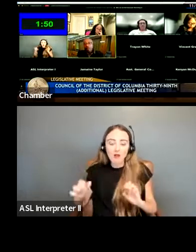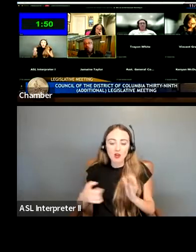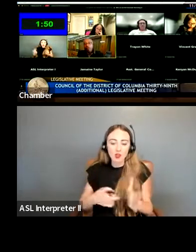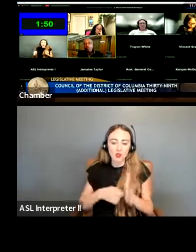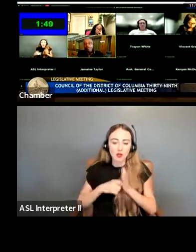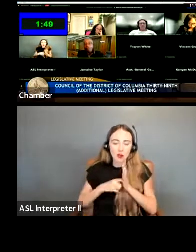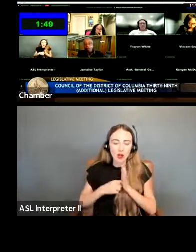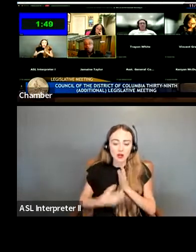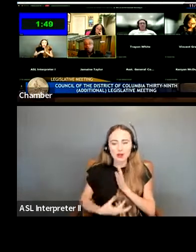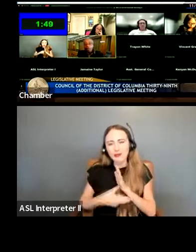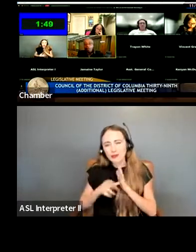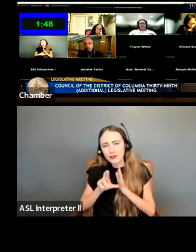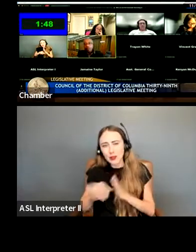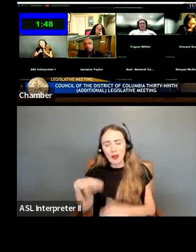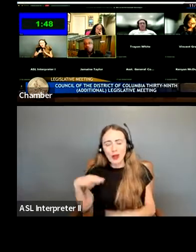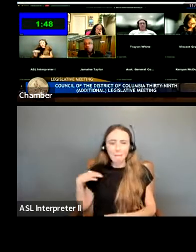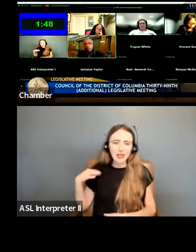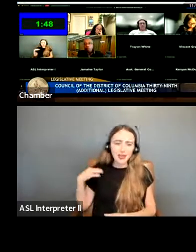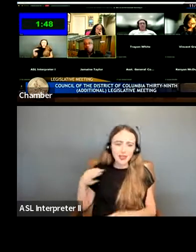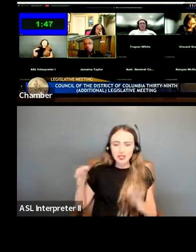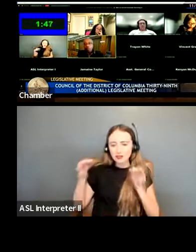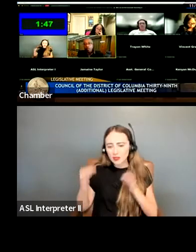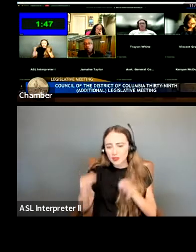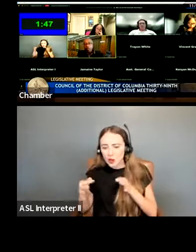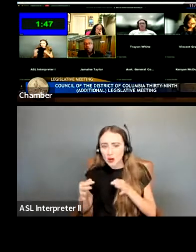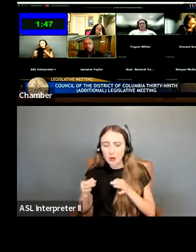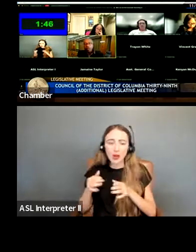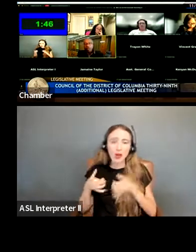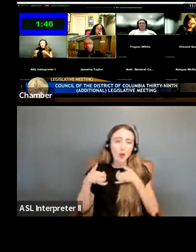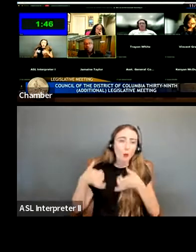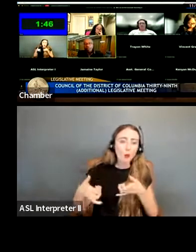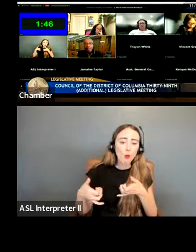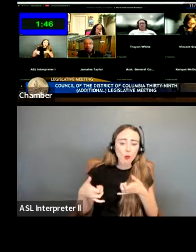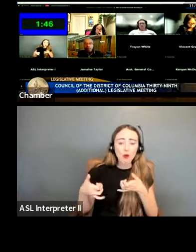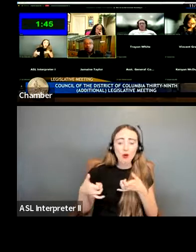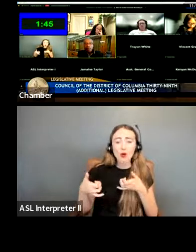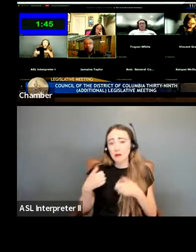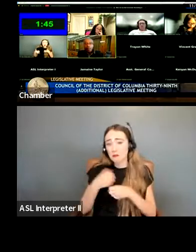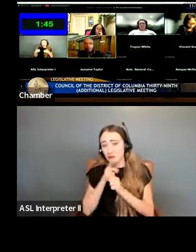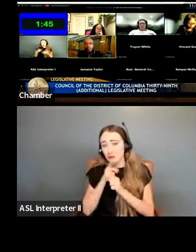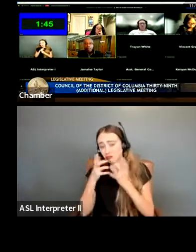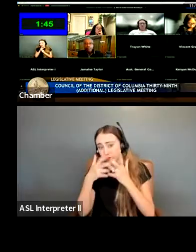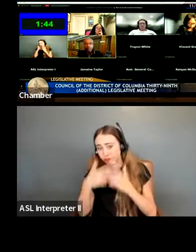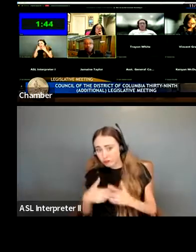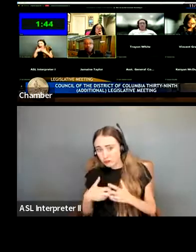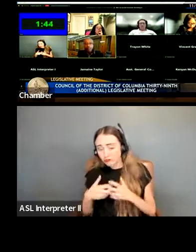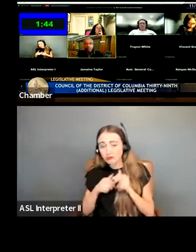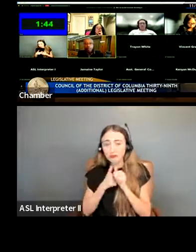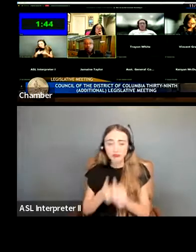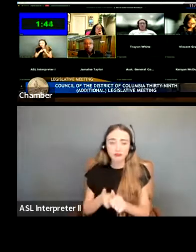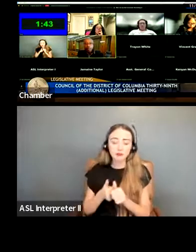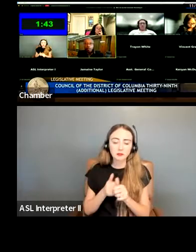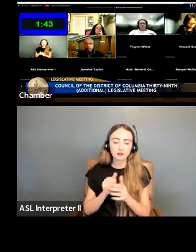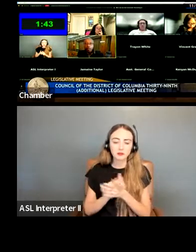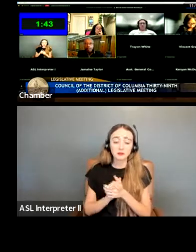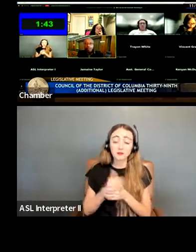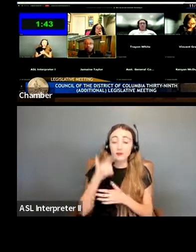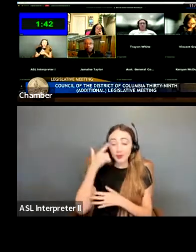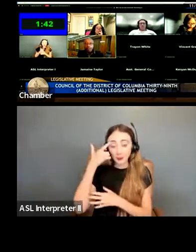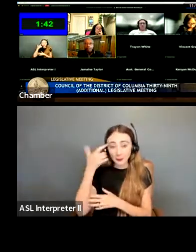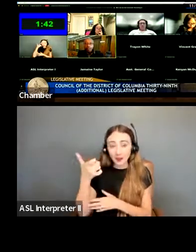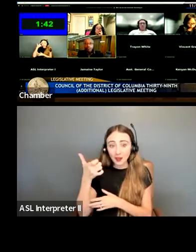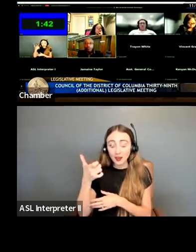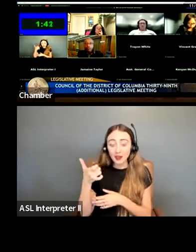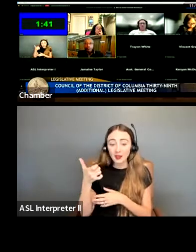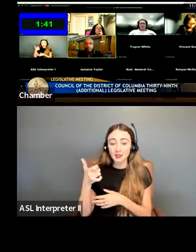review applications, determine awards, and ensure compliance with grant requirements after award. Because